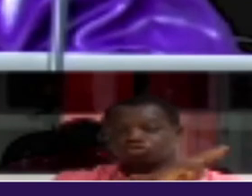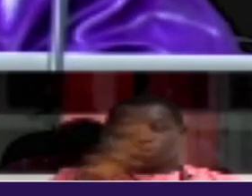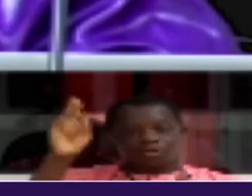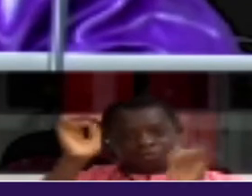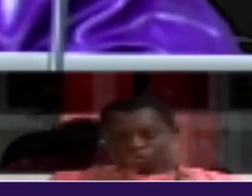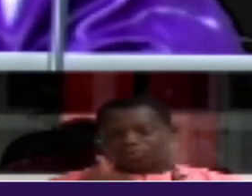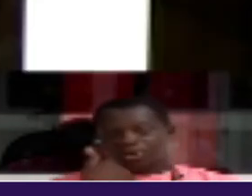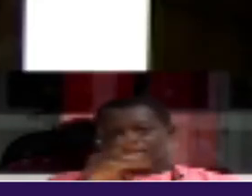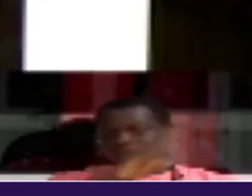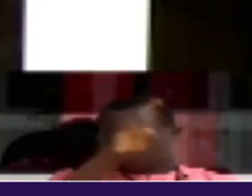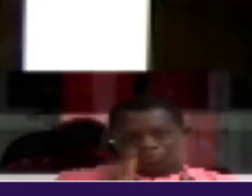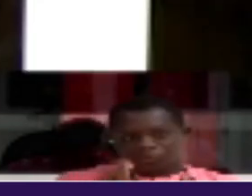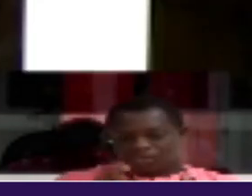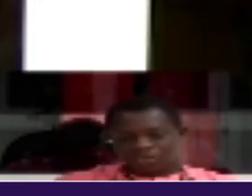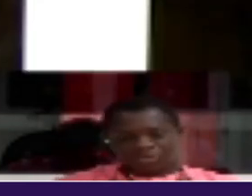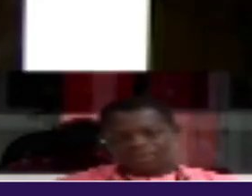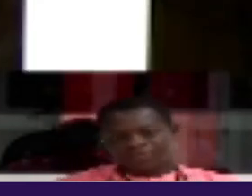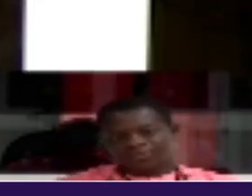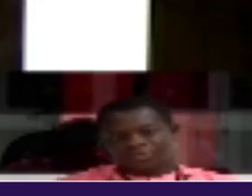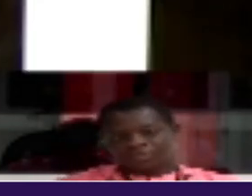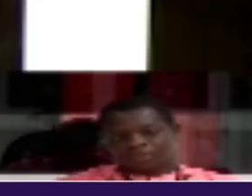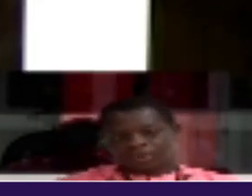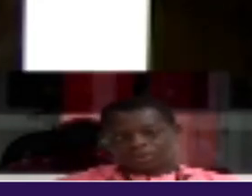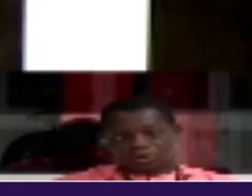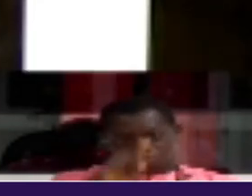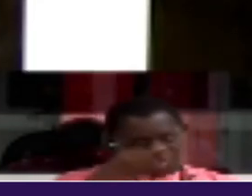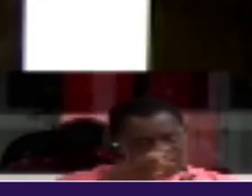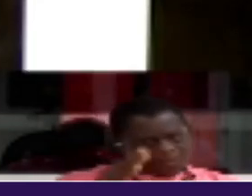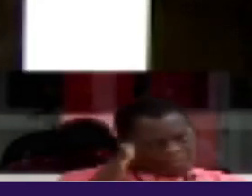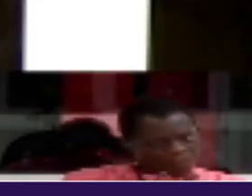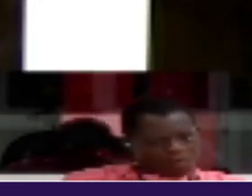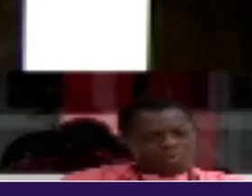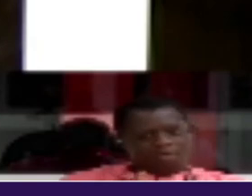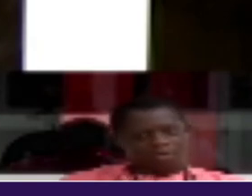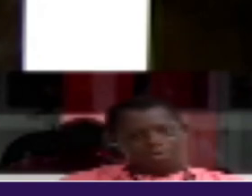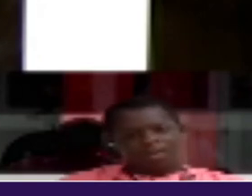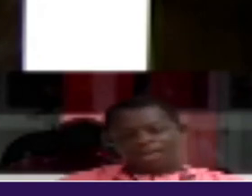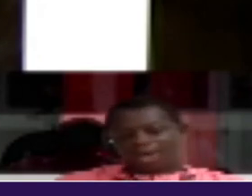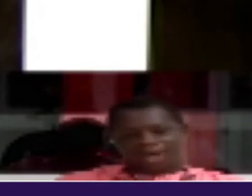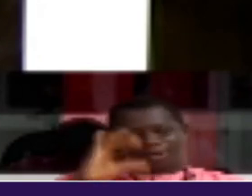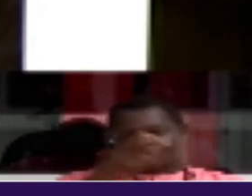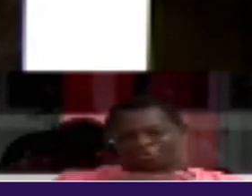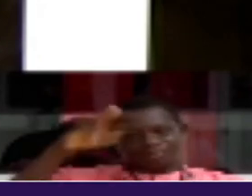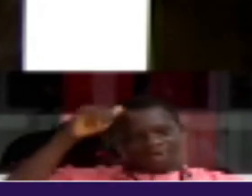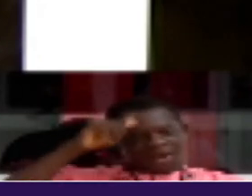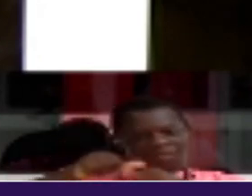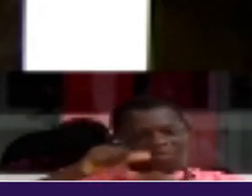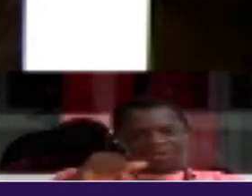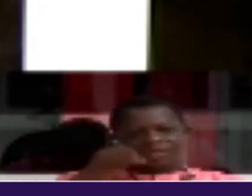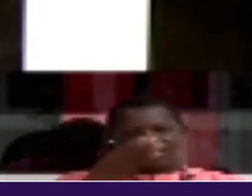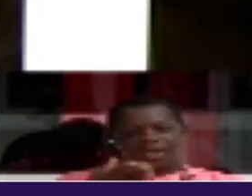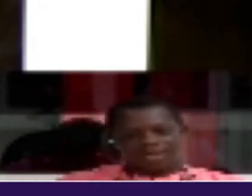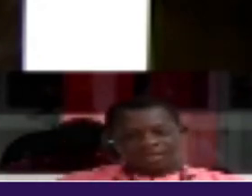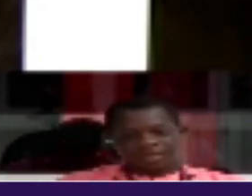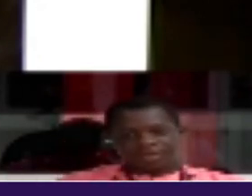be asking questions. Didn't you say that earlier? No, I cannot recall saying that. Well, we